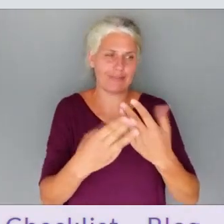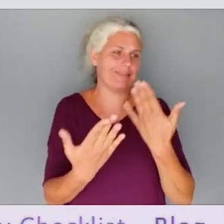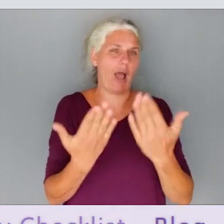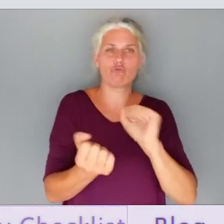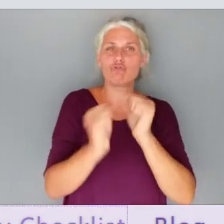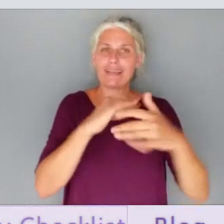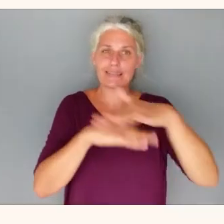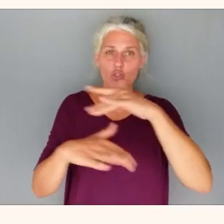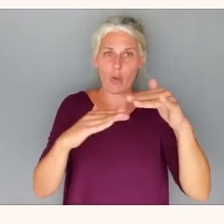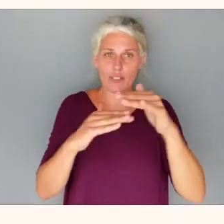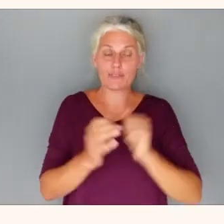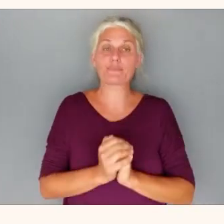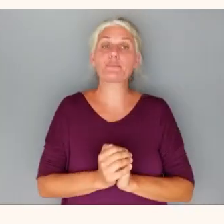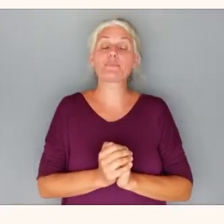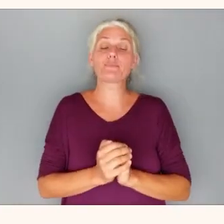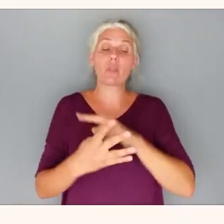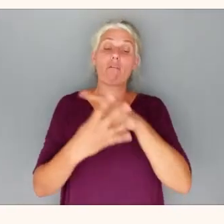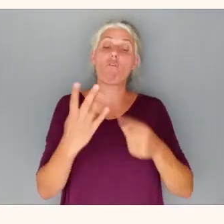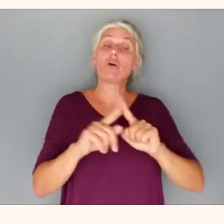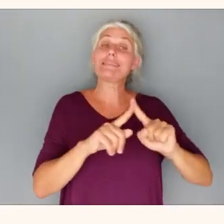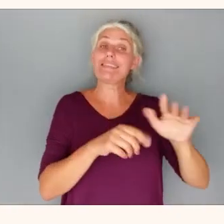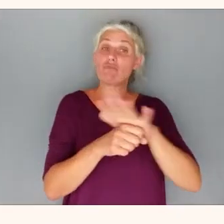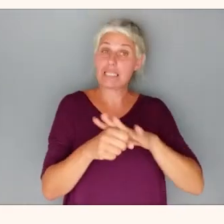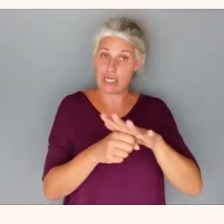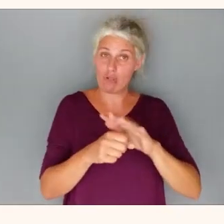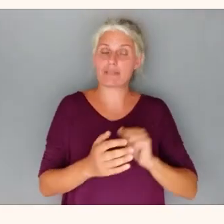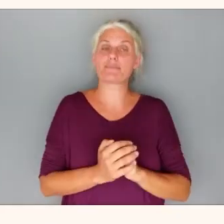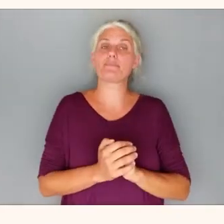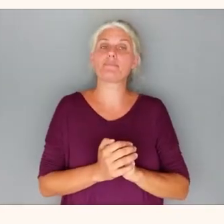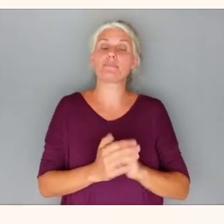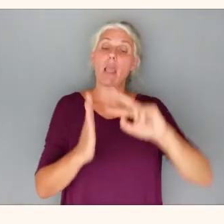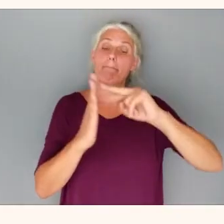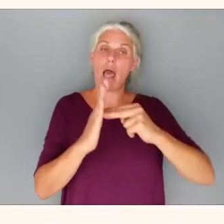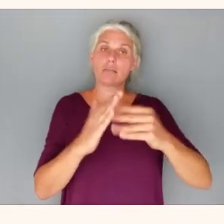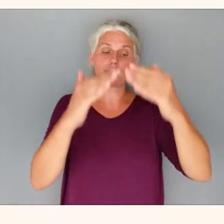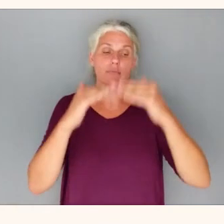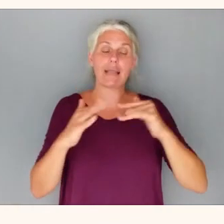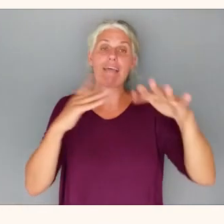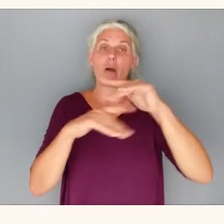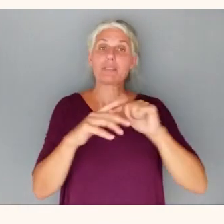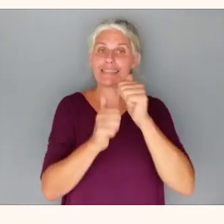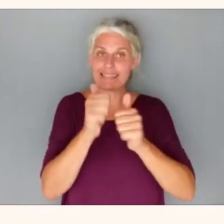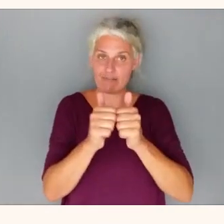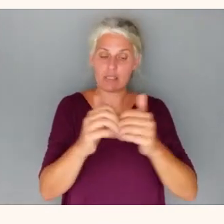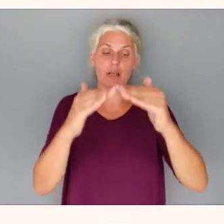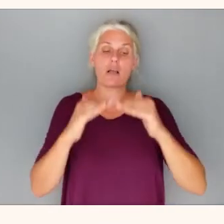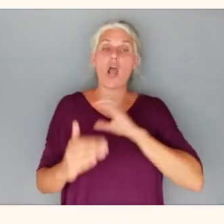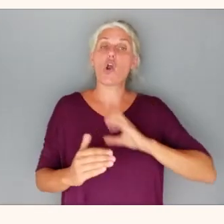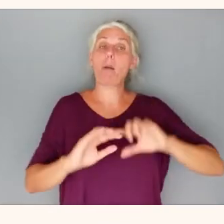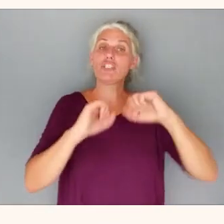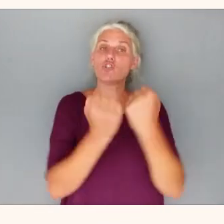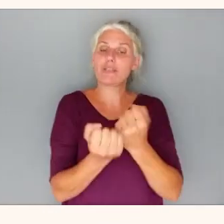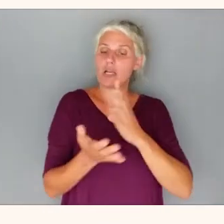to make these changes. It goes through 4 different areas of inclusive clubs and societies: planning, environments and activities,